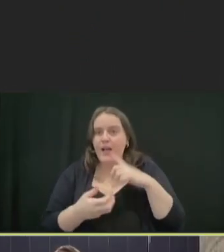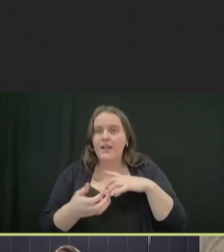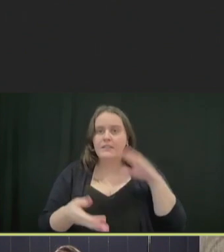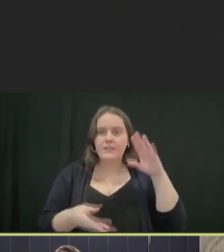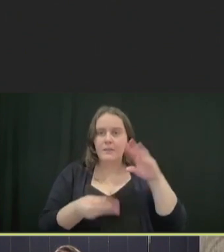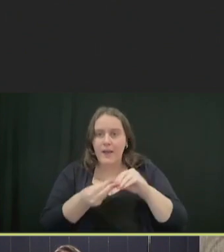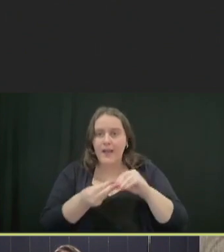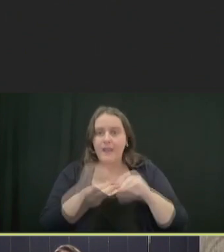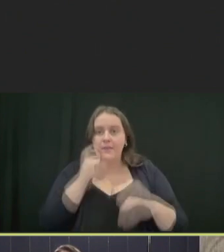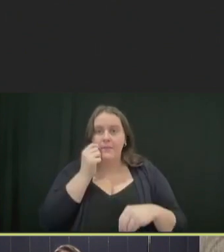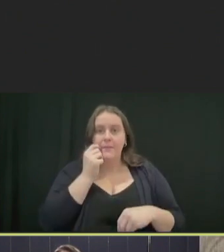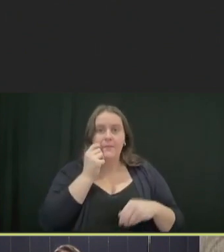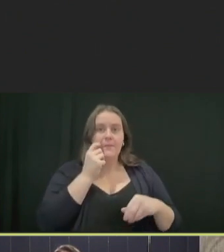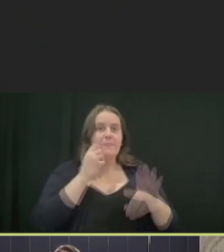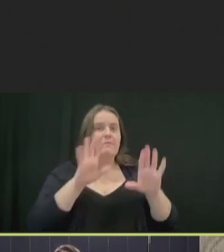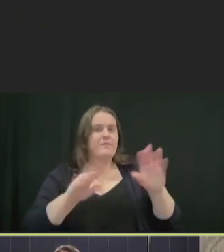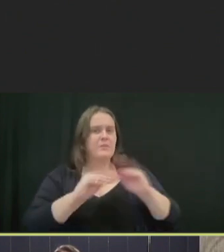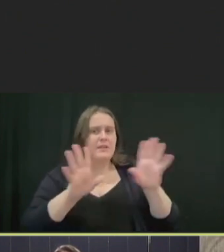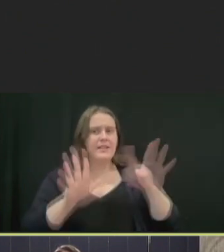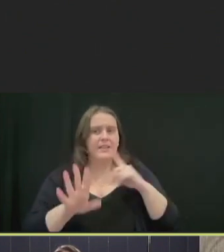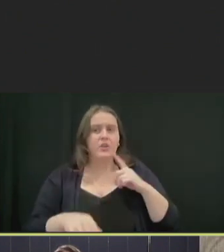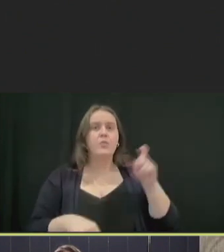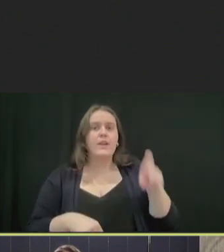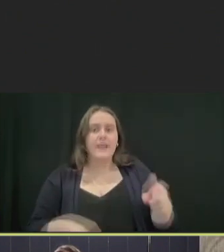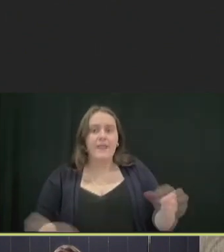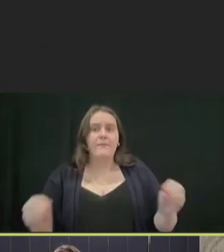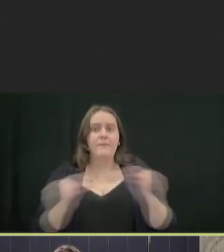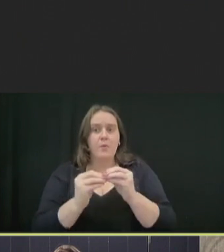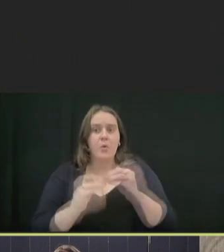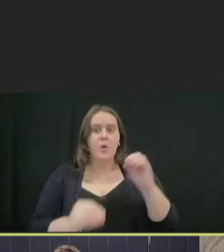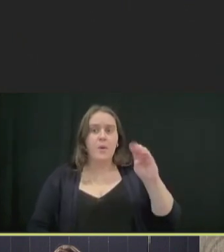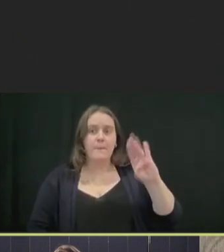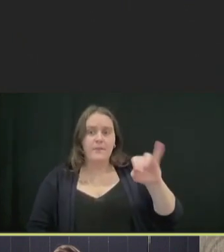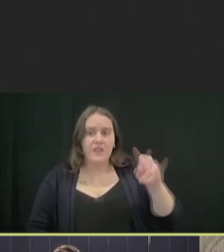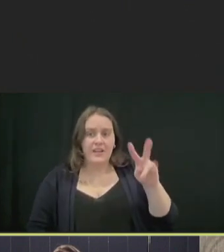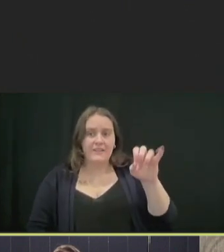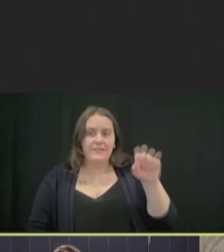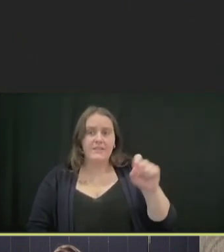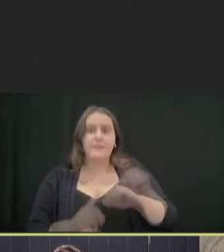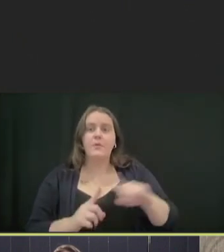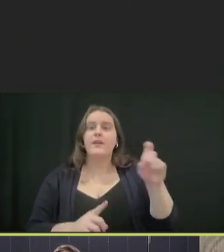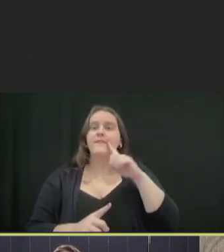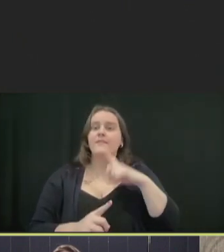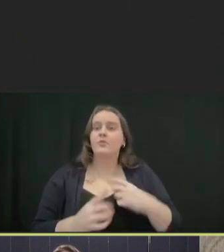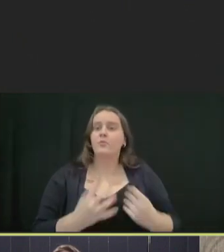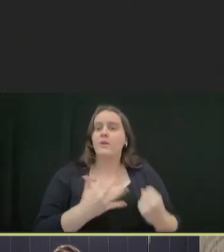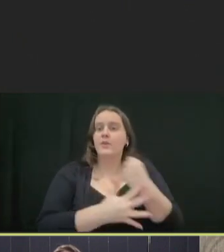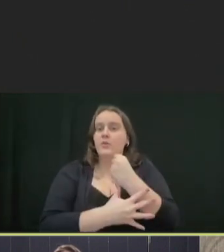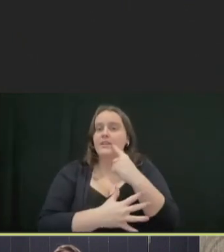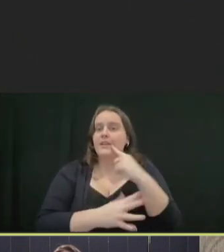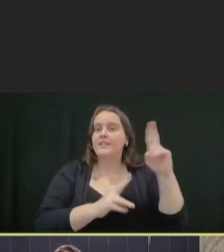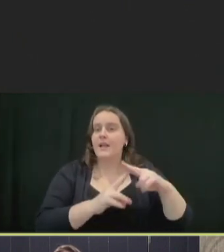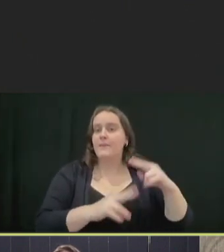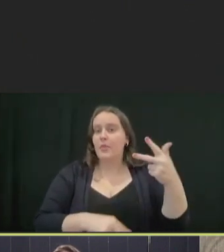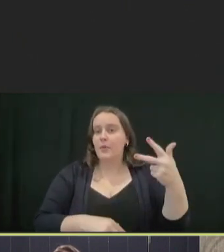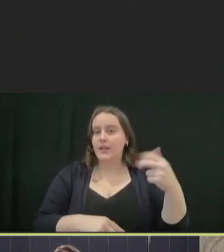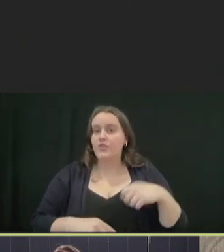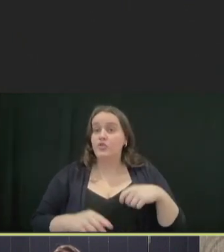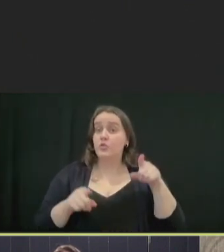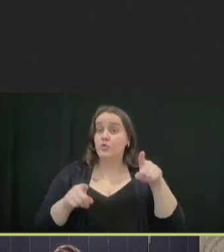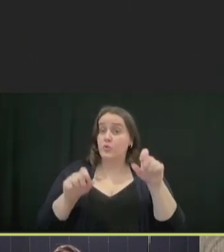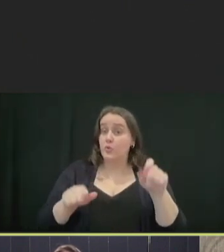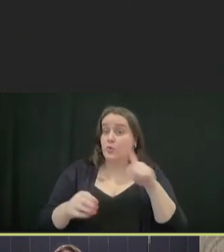each goal, but we're just supposed to prioritize the top 3 that we think. So you could make a recommendation